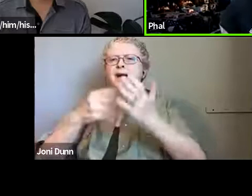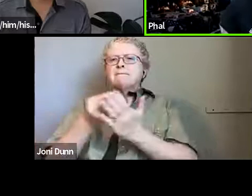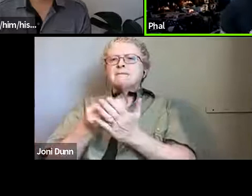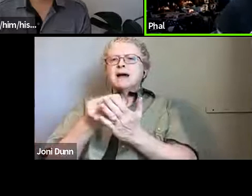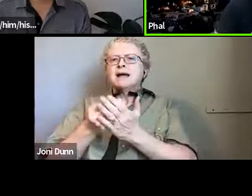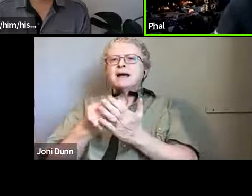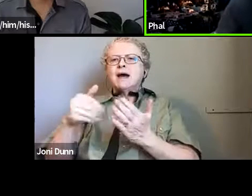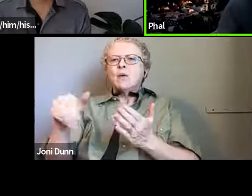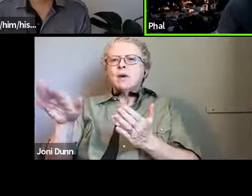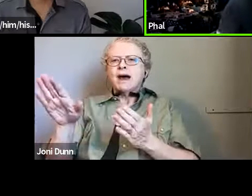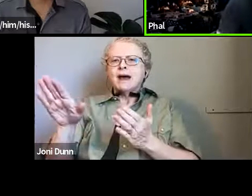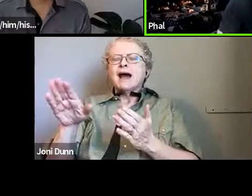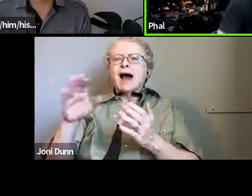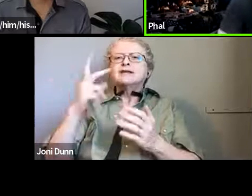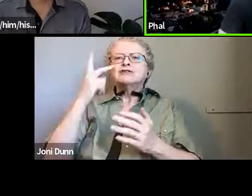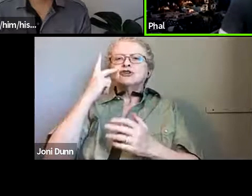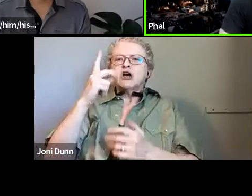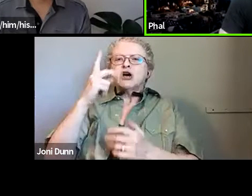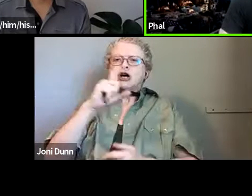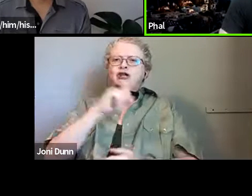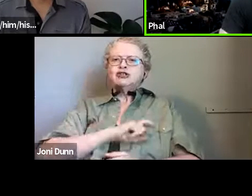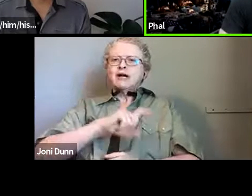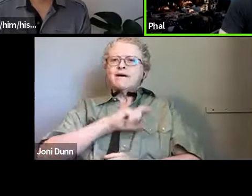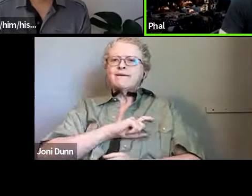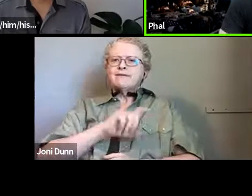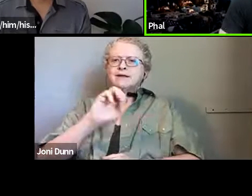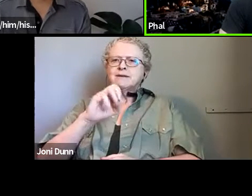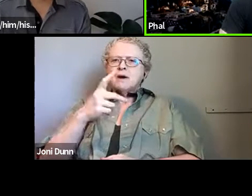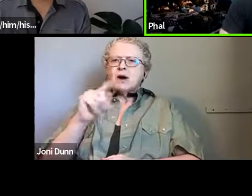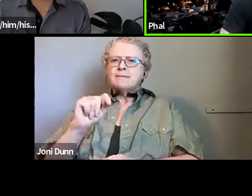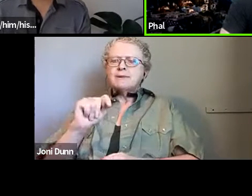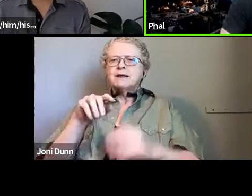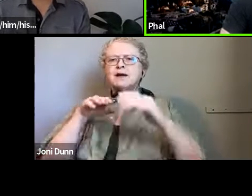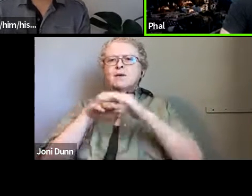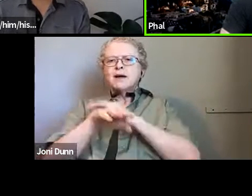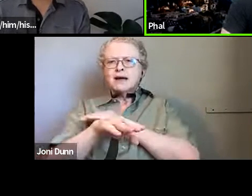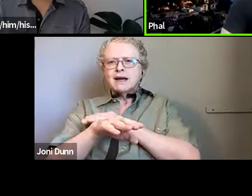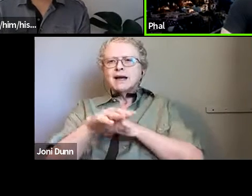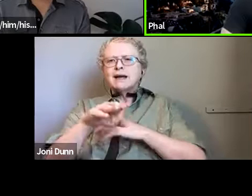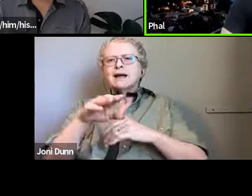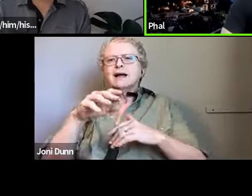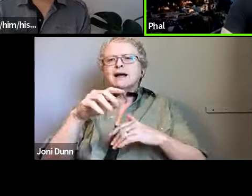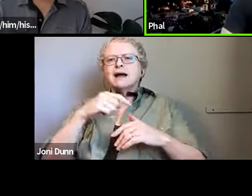literally saw a sheriff department go in and ask. I just happened to be at a public space. I hopped